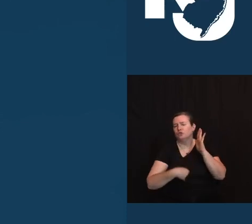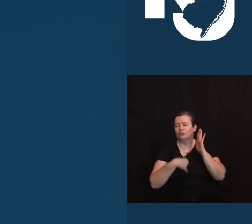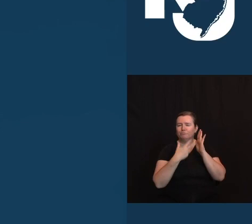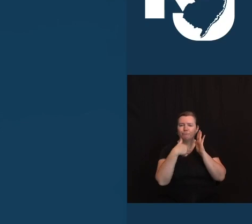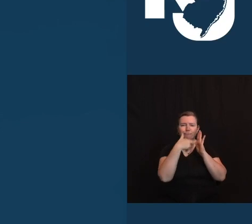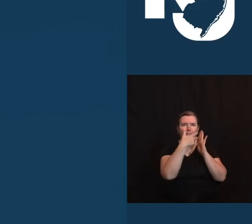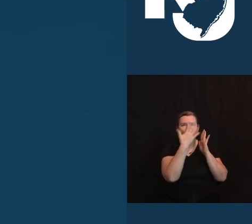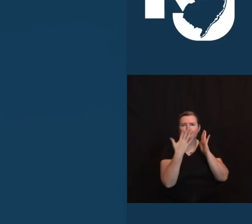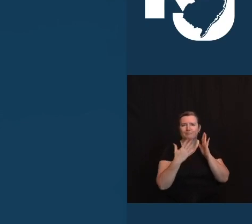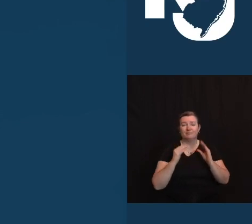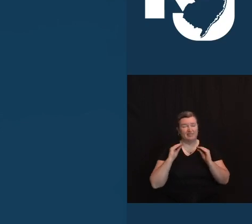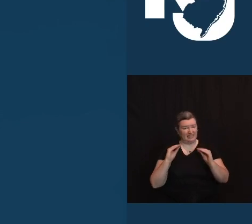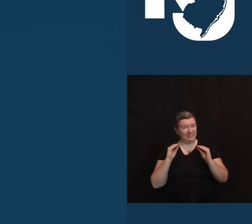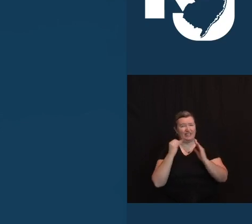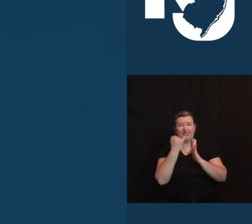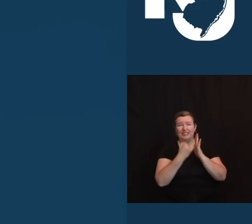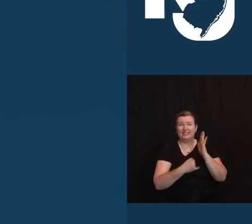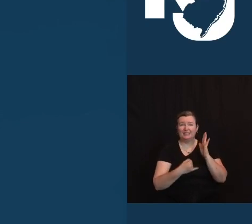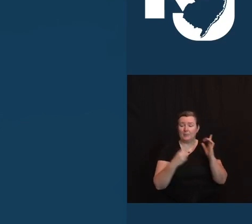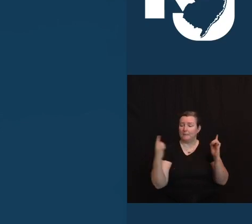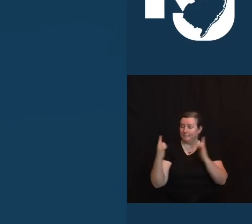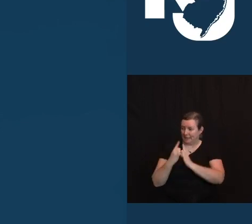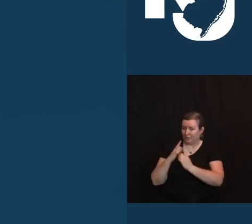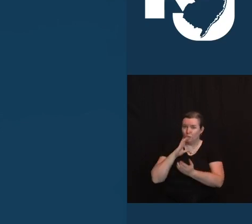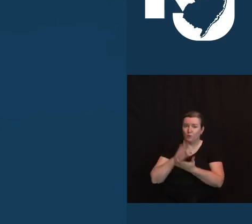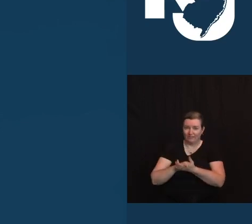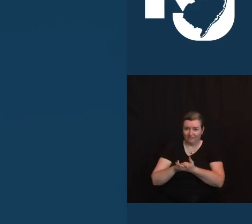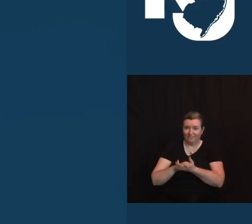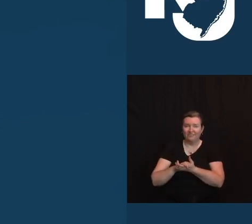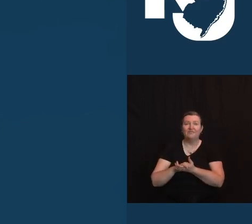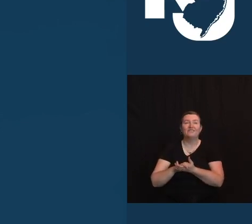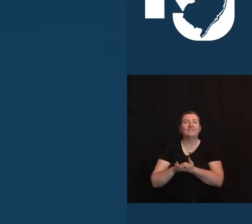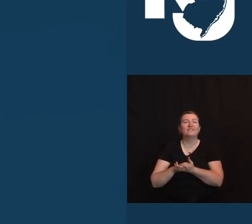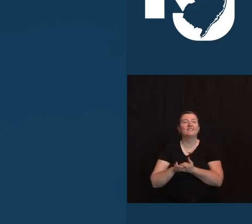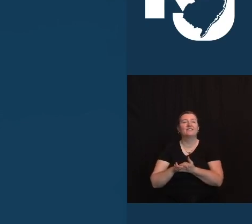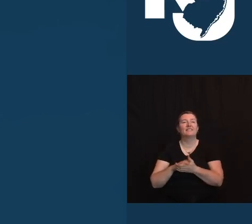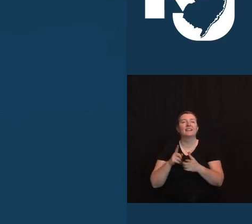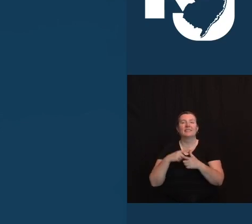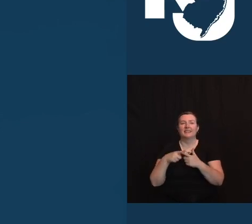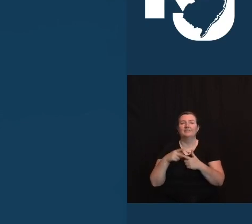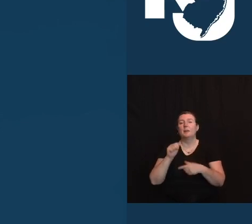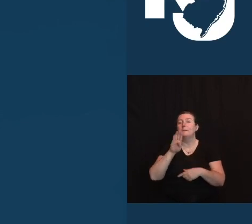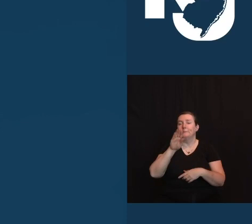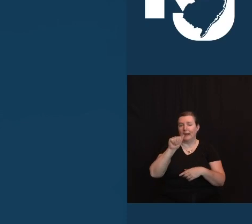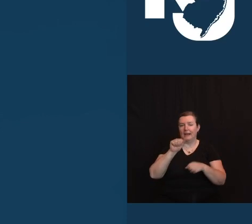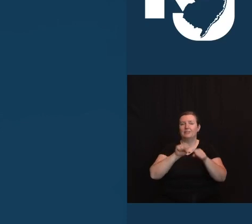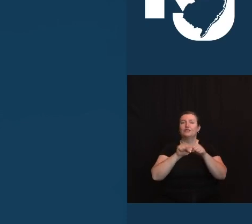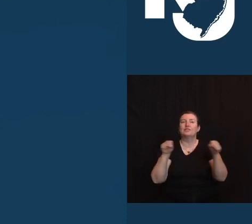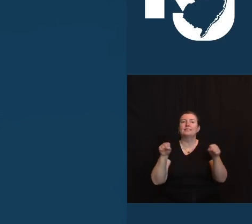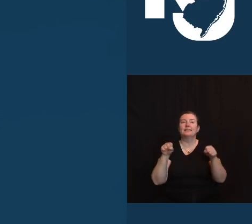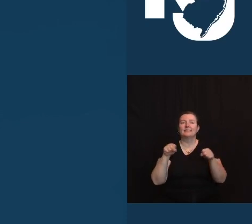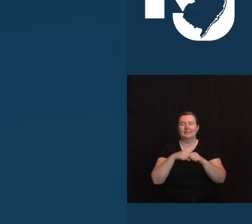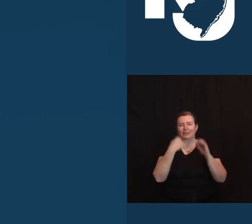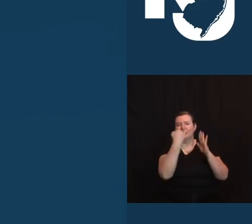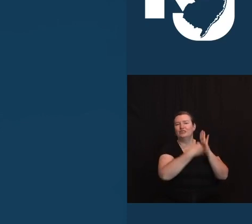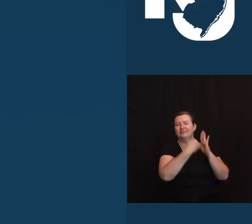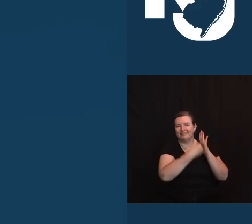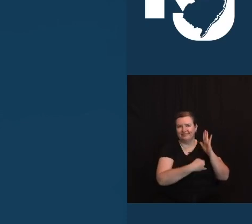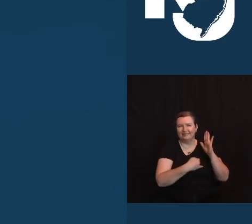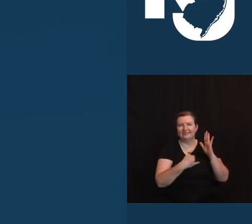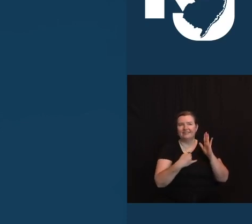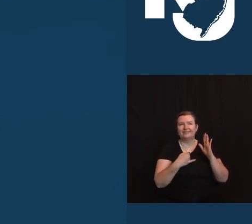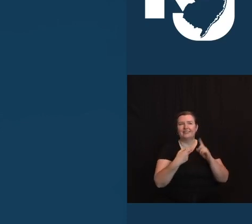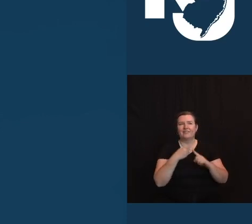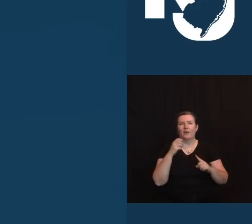was teaching art when he met Sue, and after they were married, he earned his bachelor's degree in art education, cum laude, from The Ohio